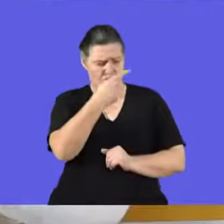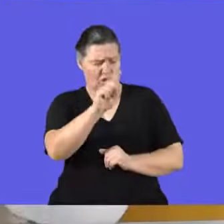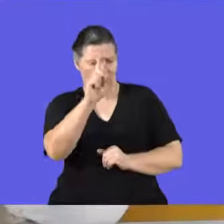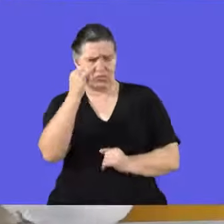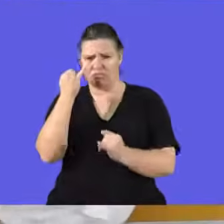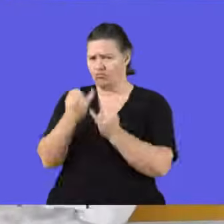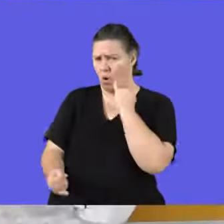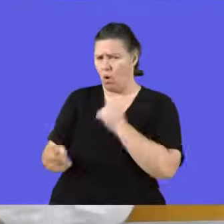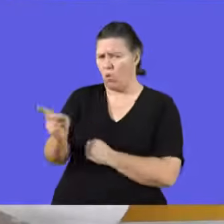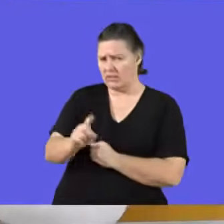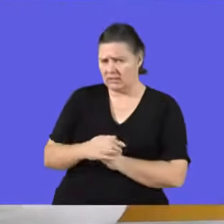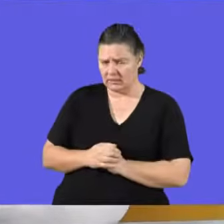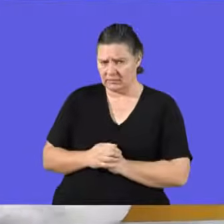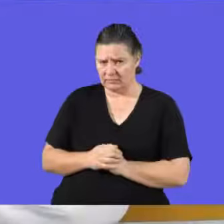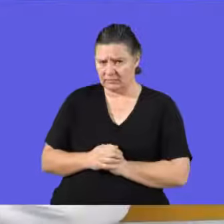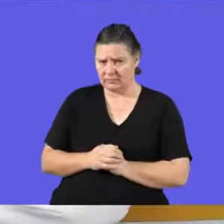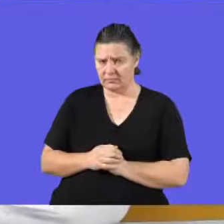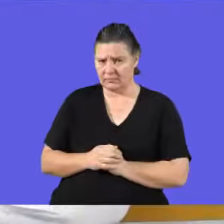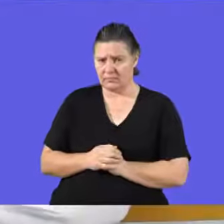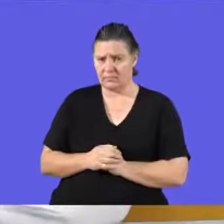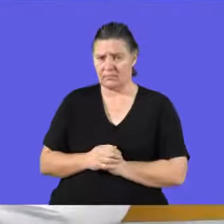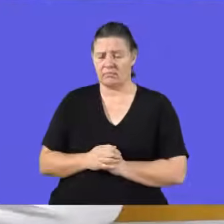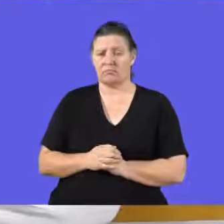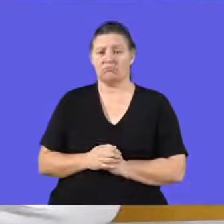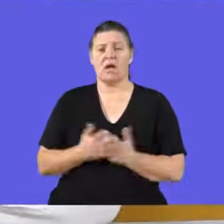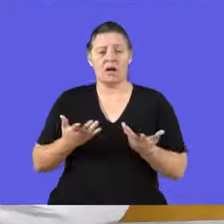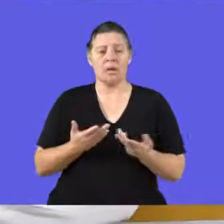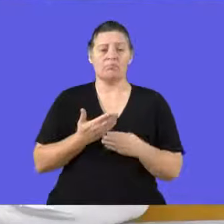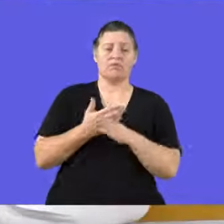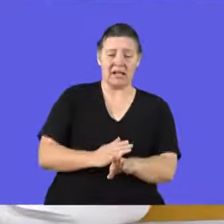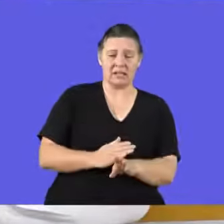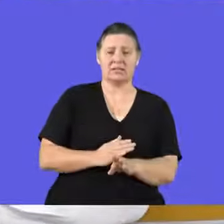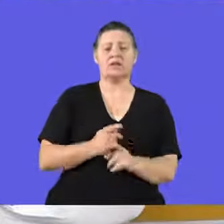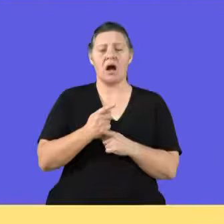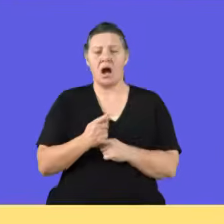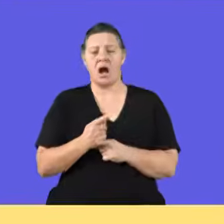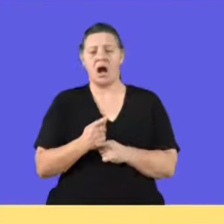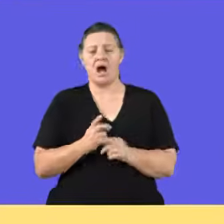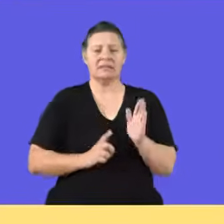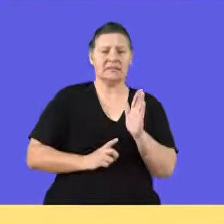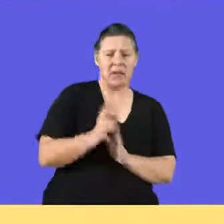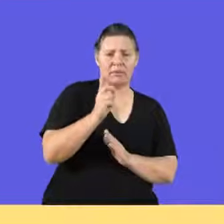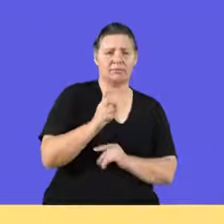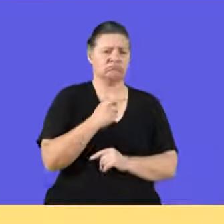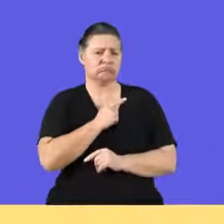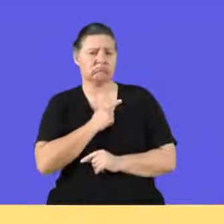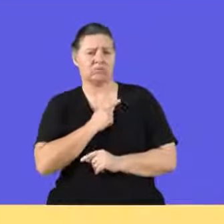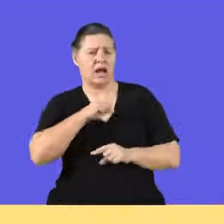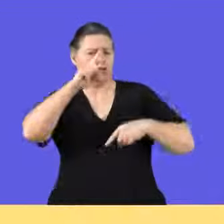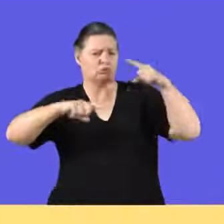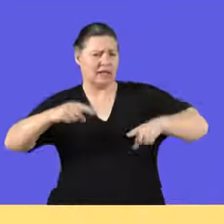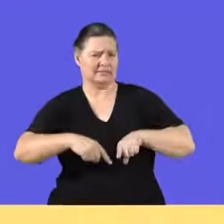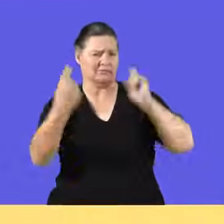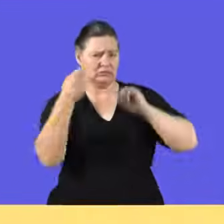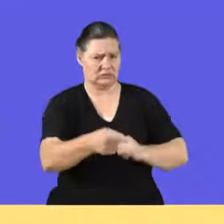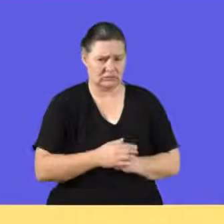What do you consider right, as well as what do you consider wrong? It prevents the development of undesirable